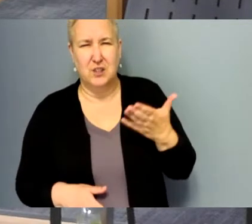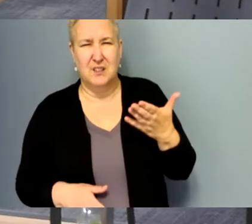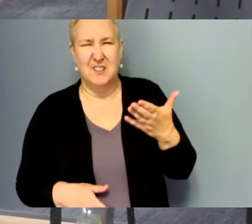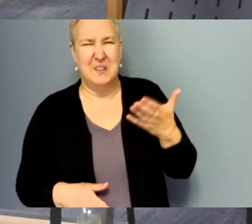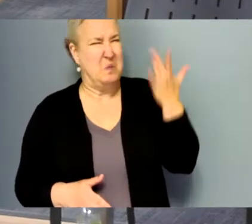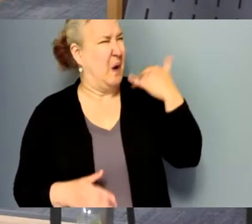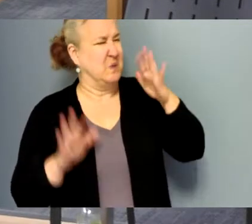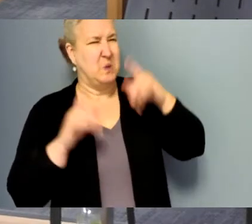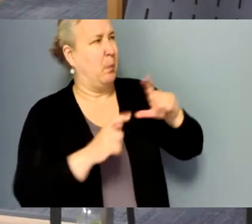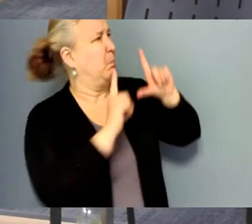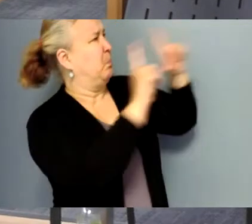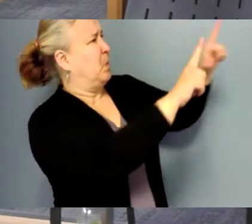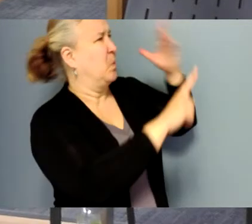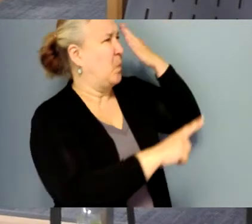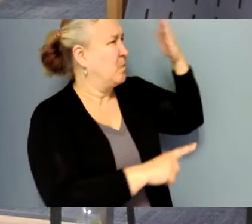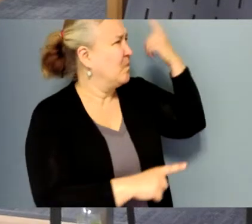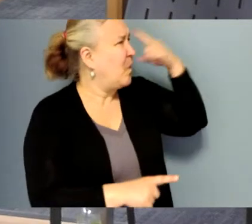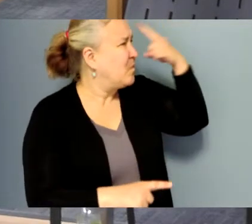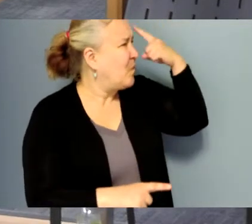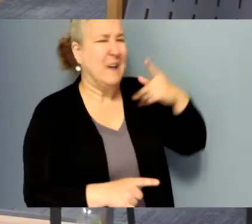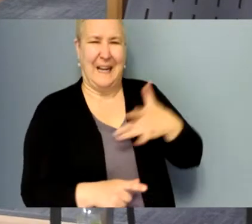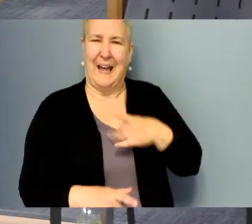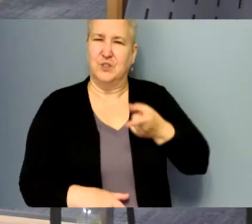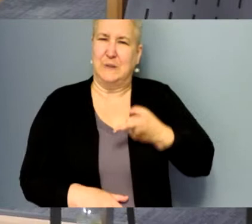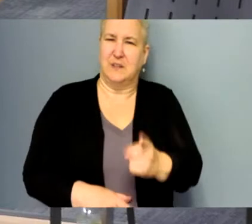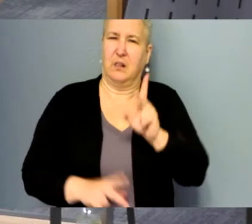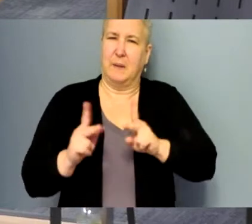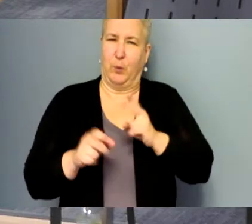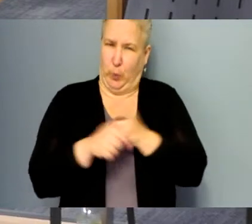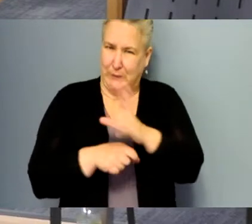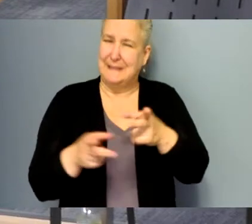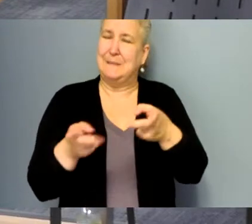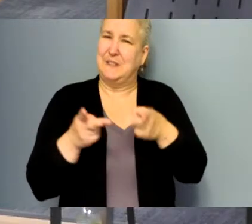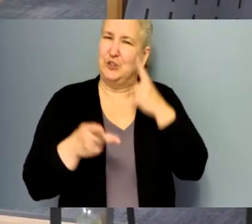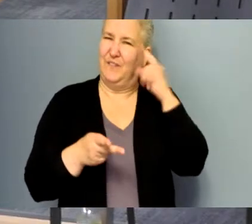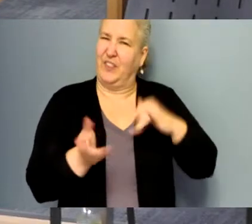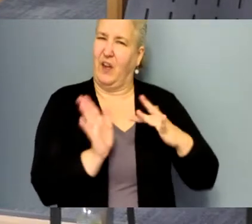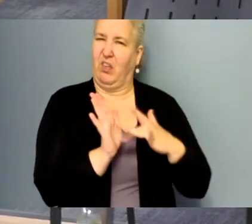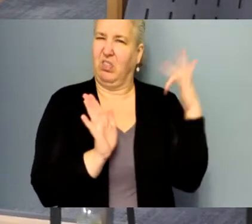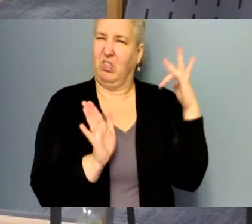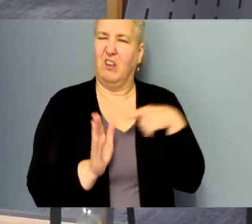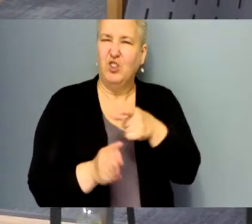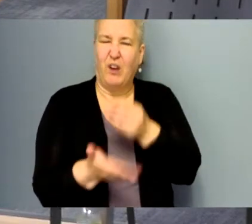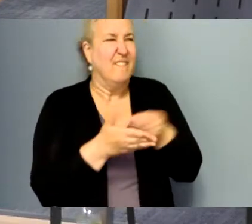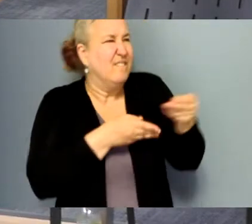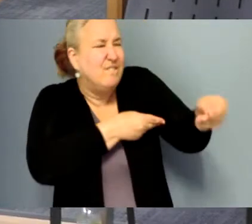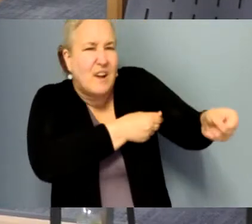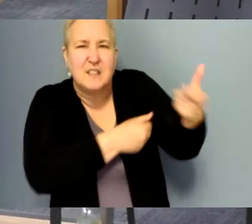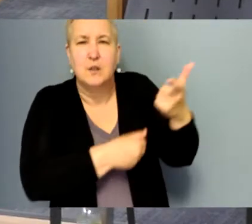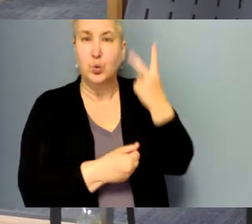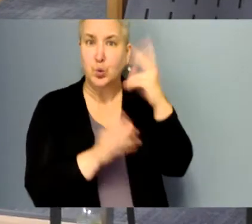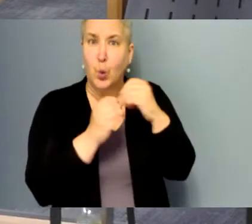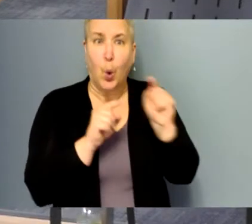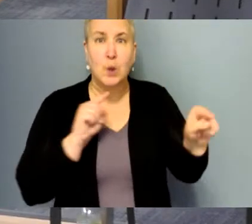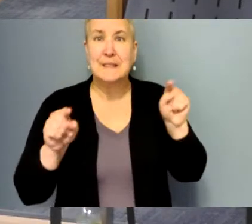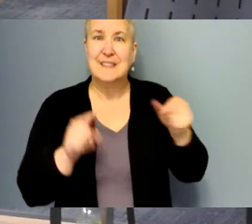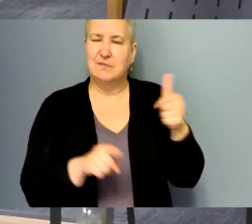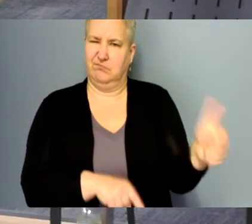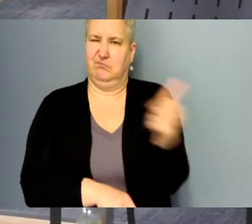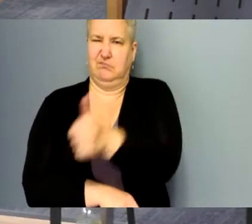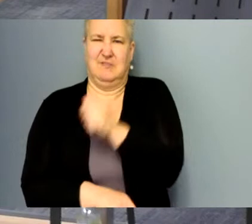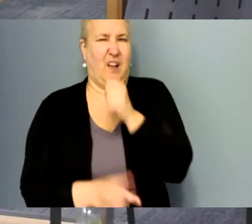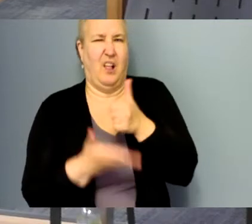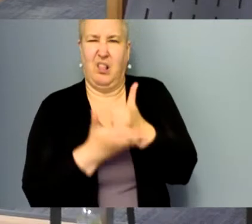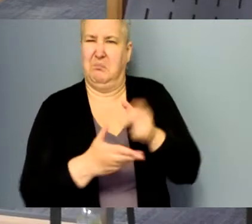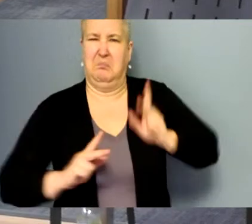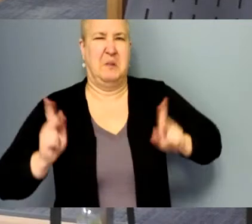wall? Because he liked to insult people, use his position for that, and you're funding and two organizations that are not helping